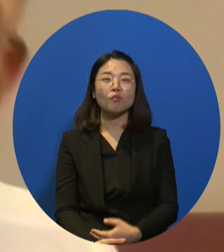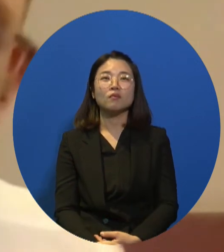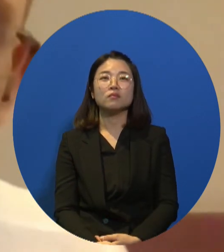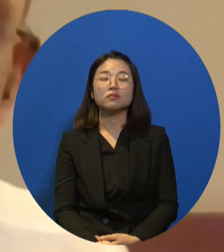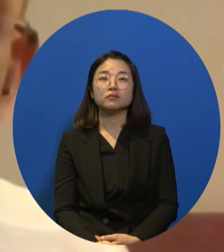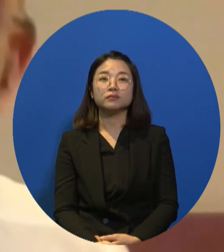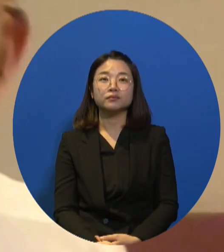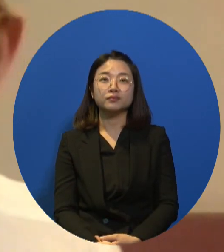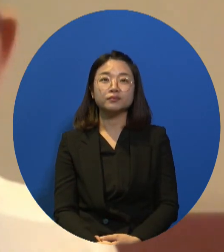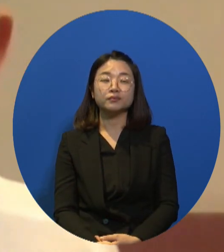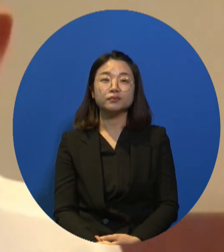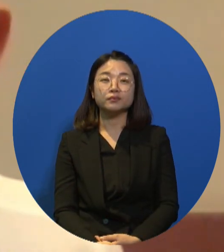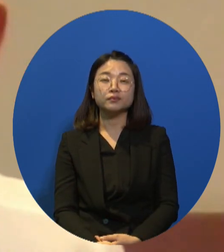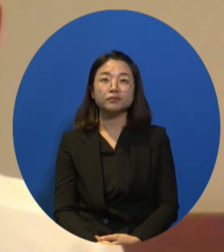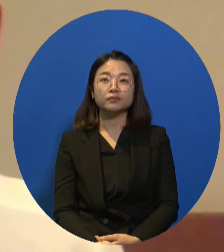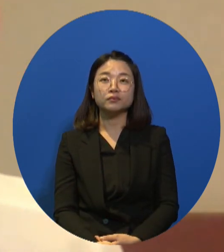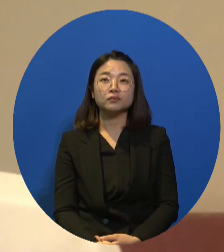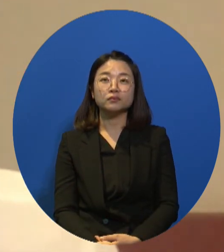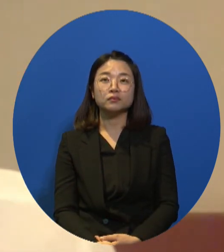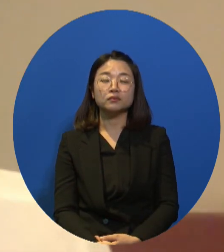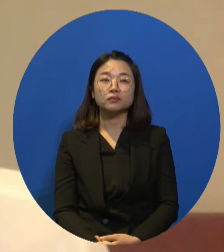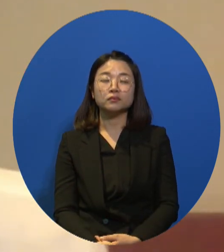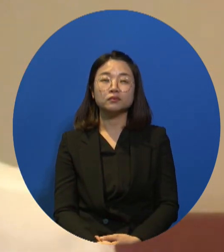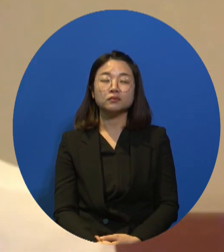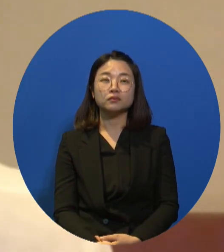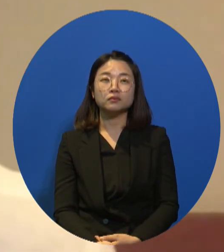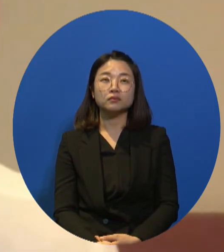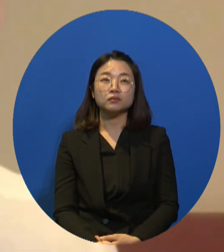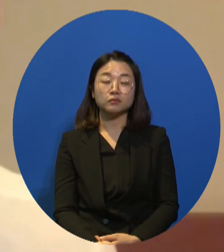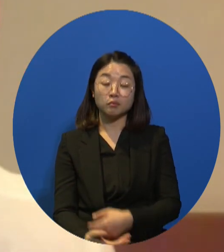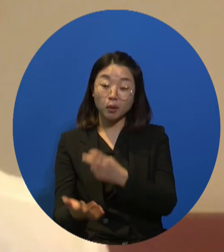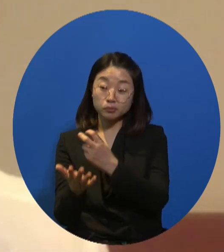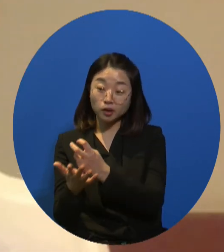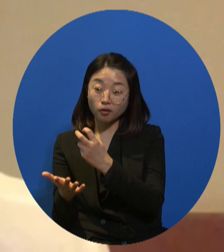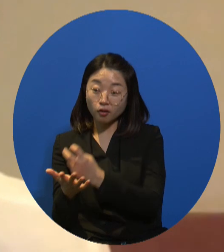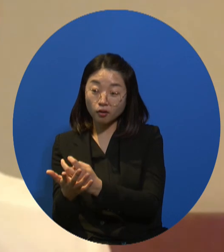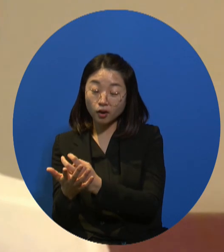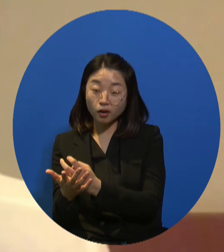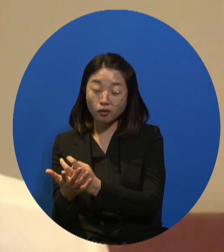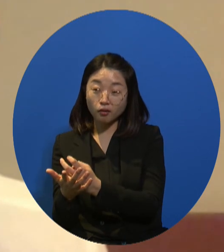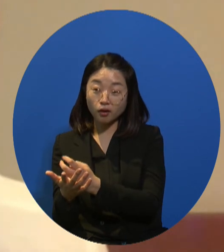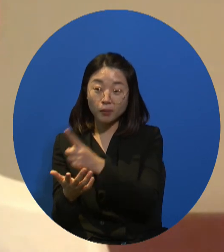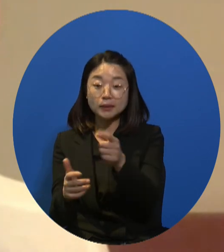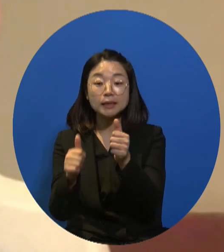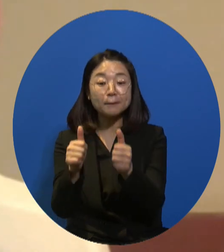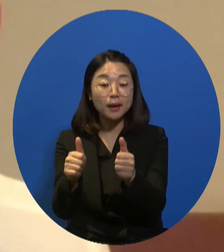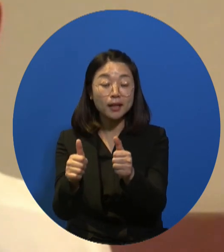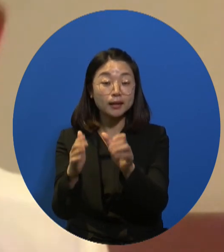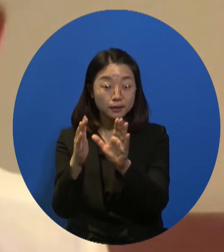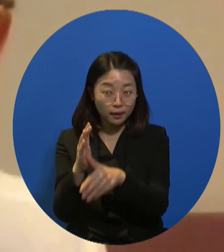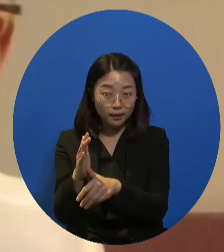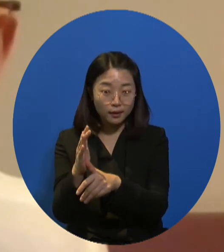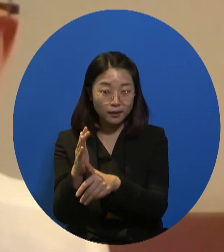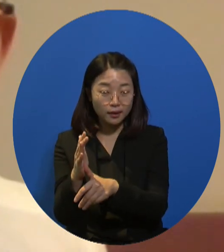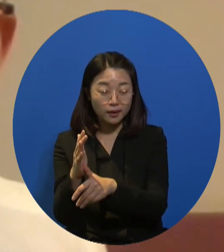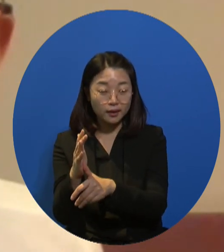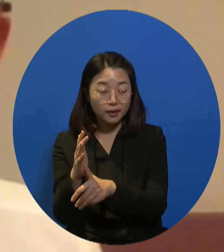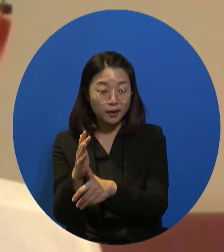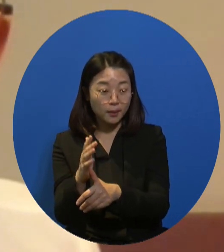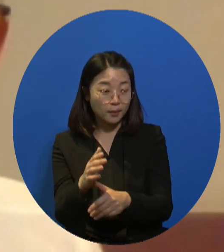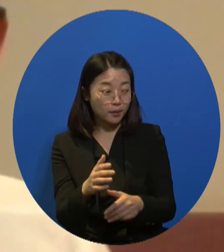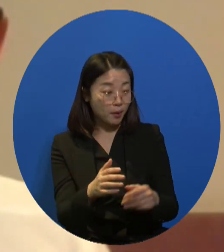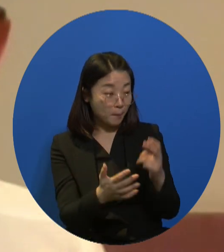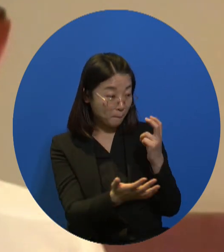Child Rights Committee as well. So I think it's a very important point to make that it is not purely the